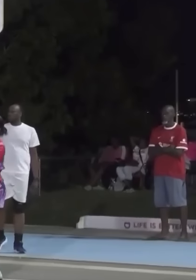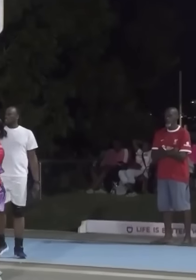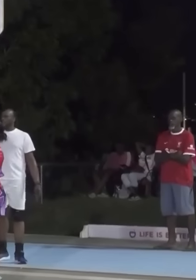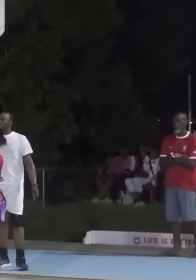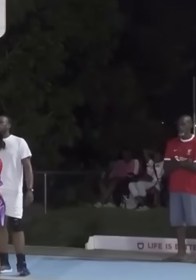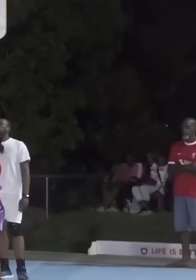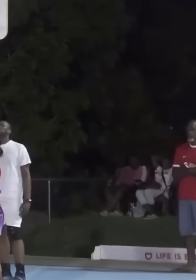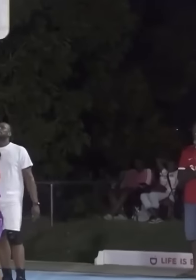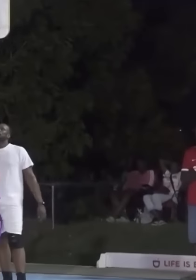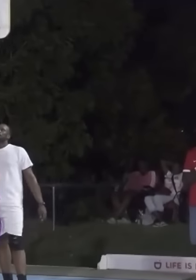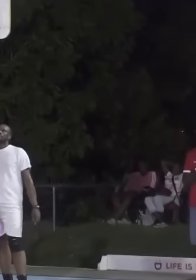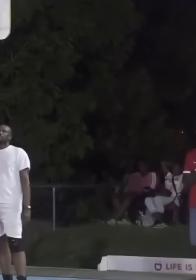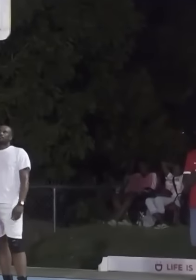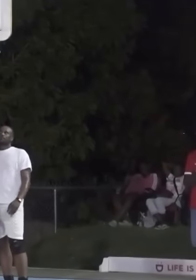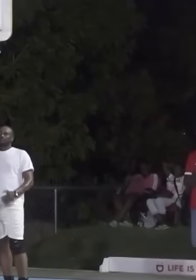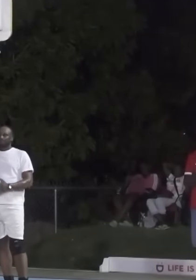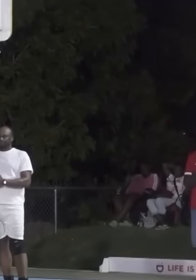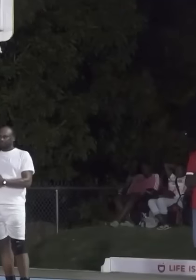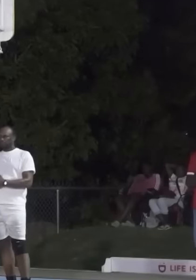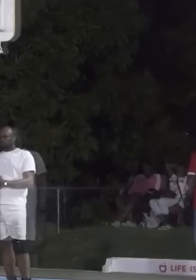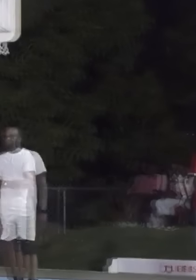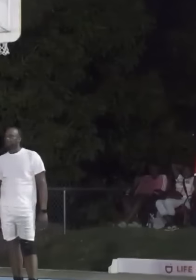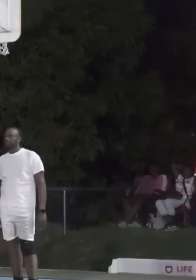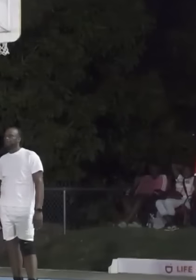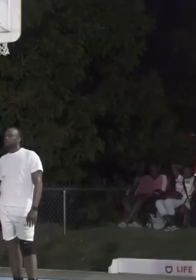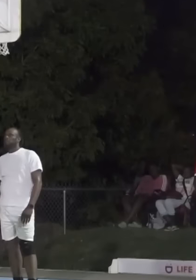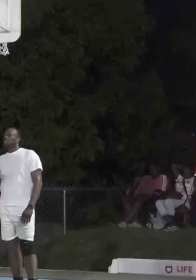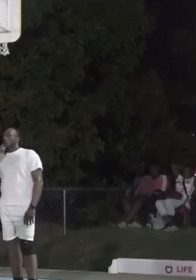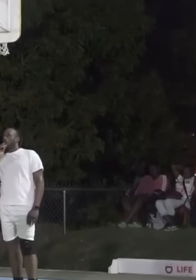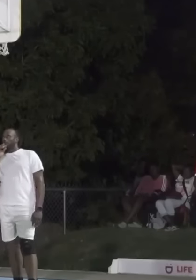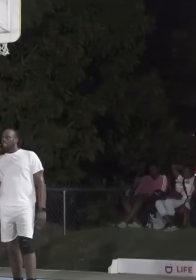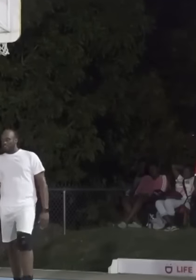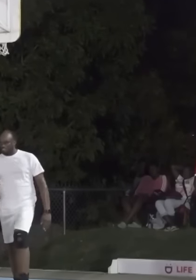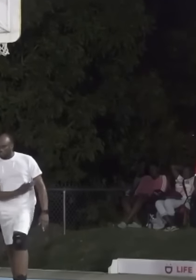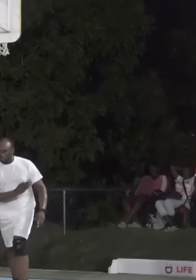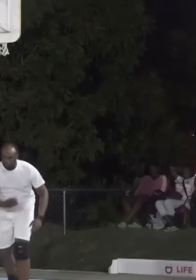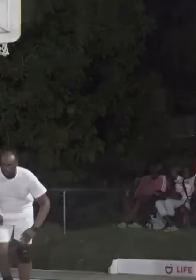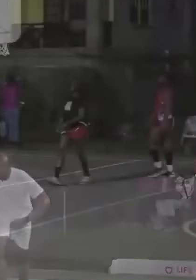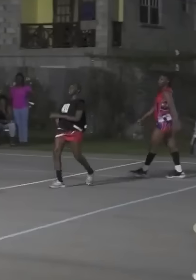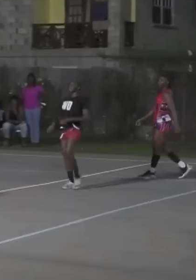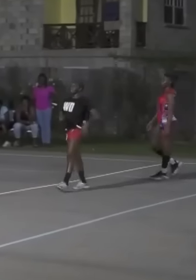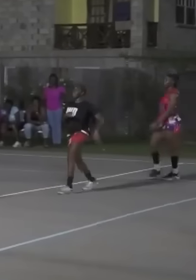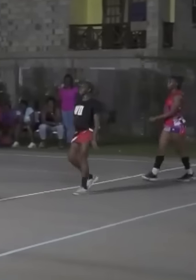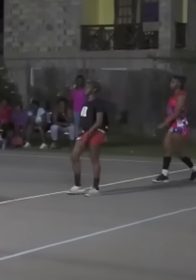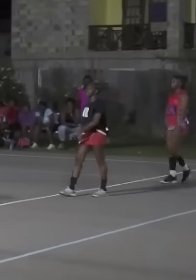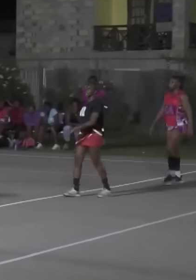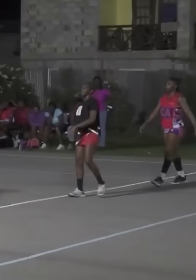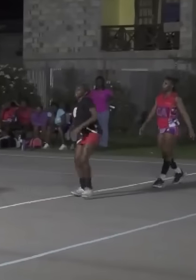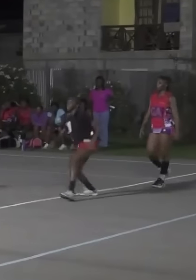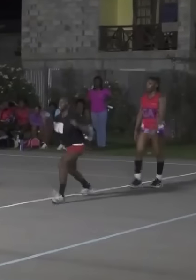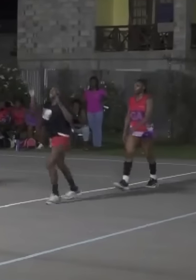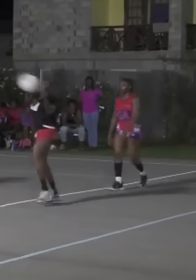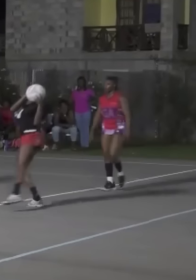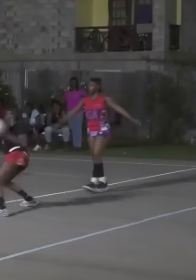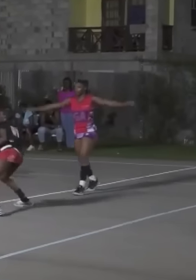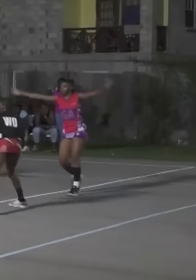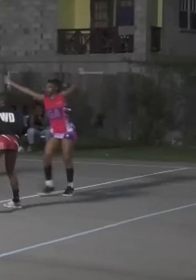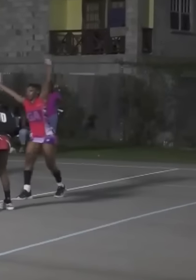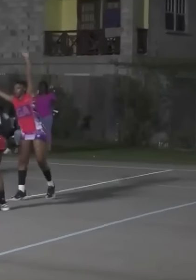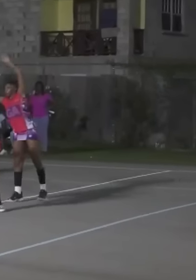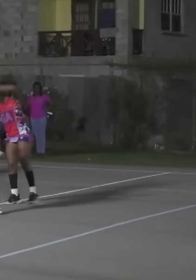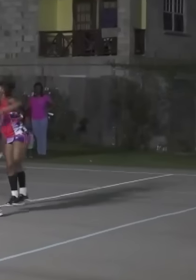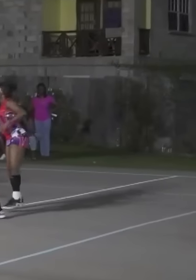the play. She gets the obstruction call, so she must make it count, and that she does. but Villa had the edge and was just pressing to carry it